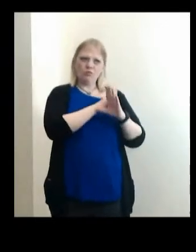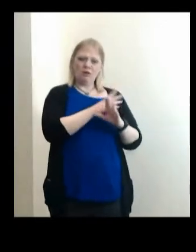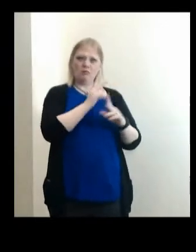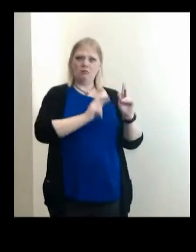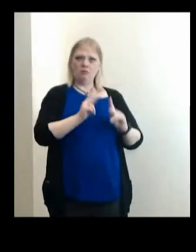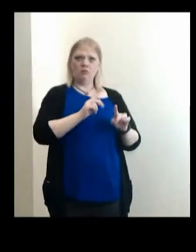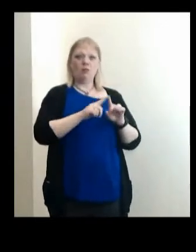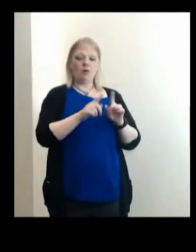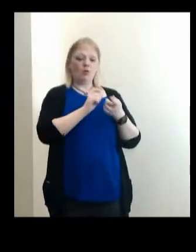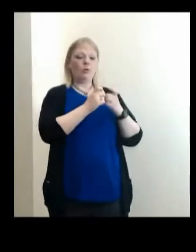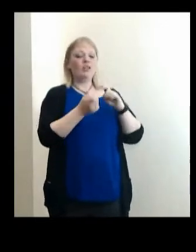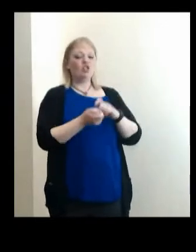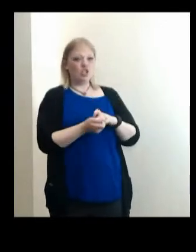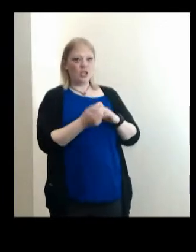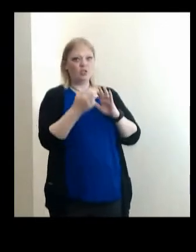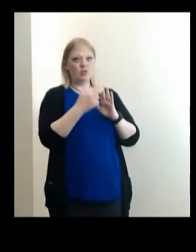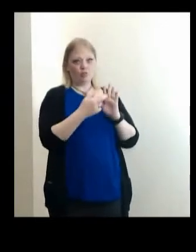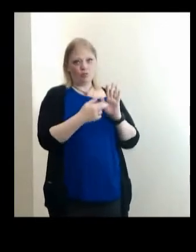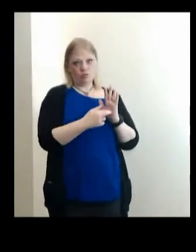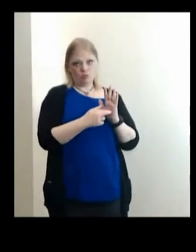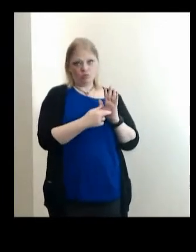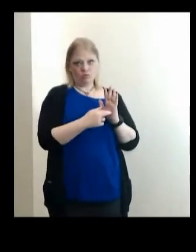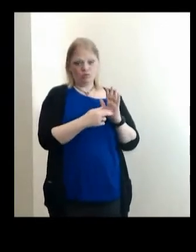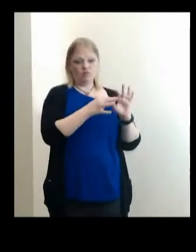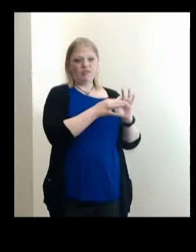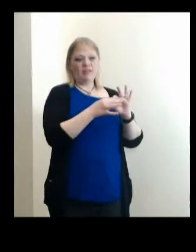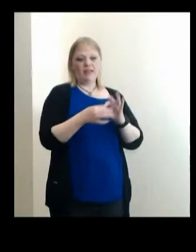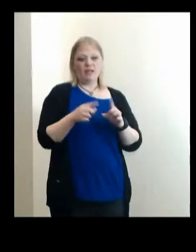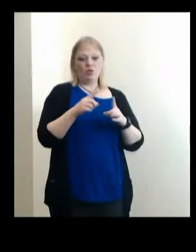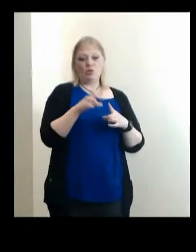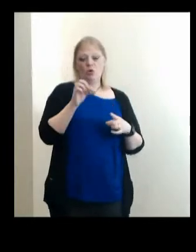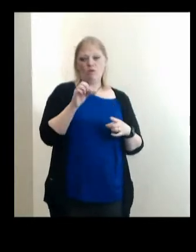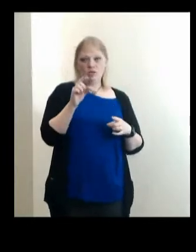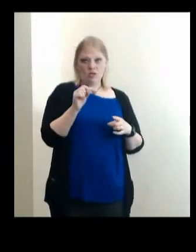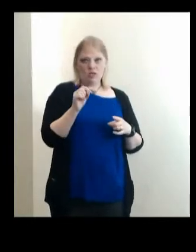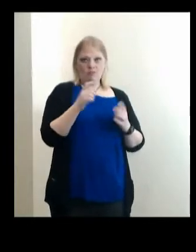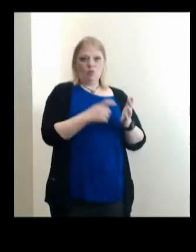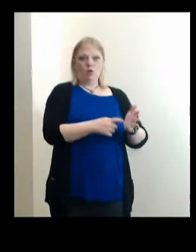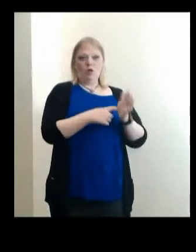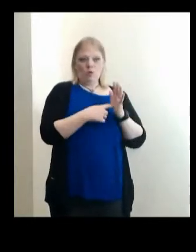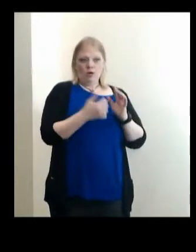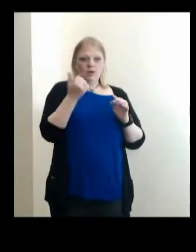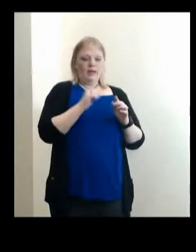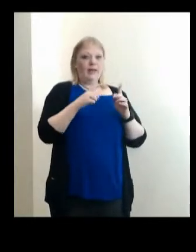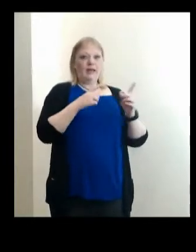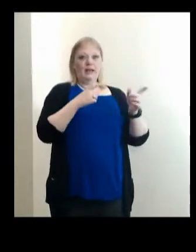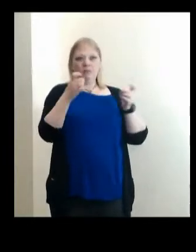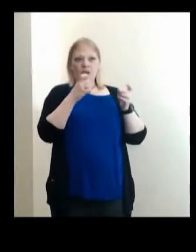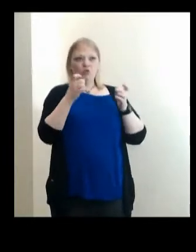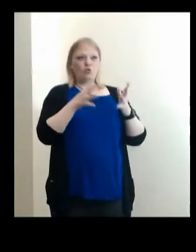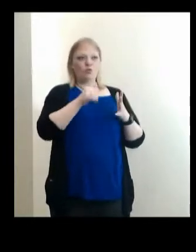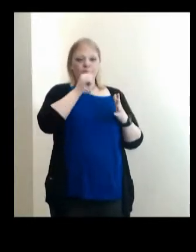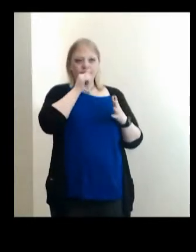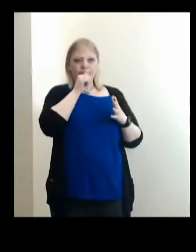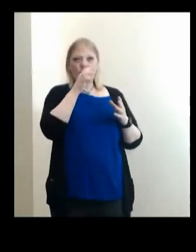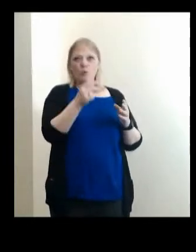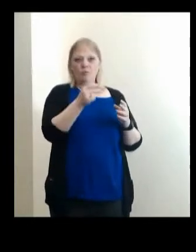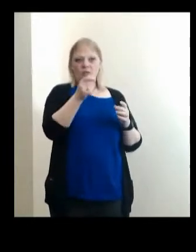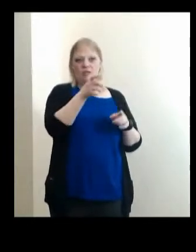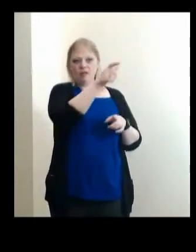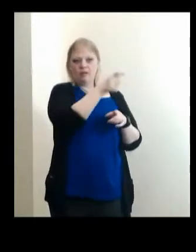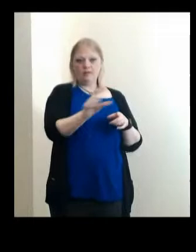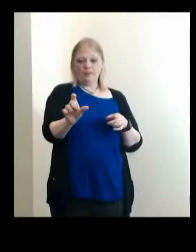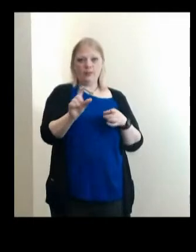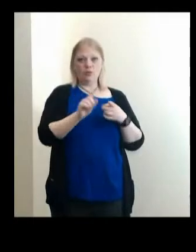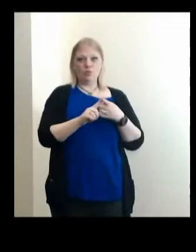did change the rules as it relates to overtime, requiring any managerial confidential to immediately put it into a